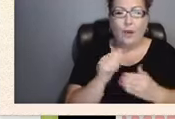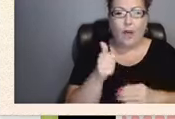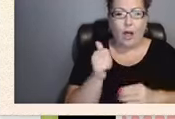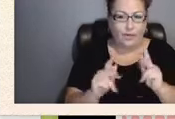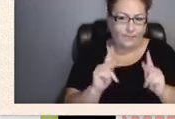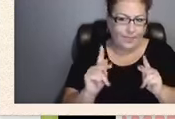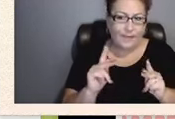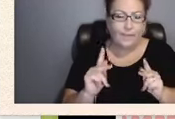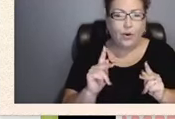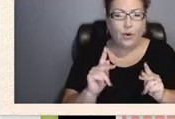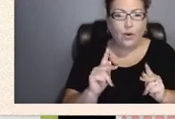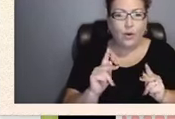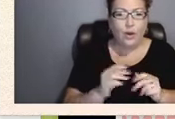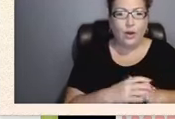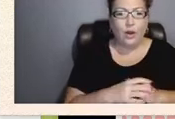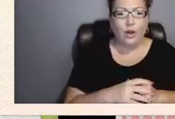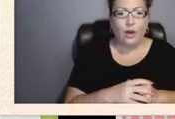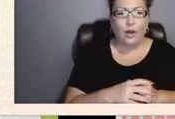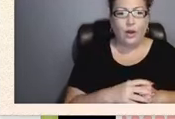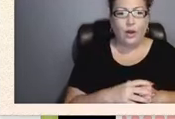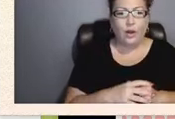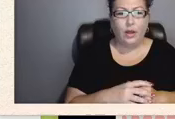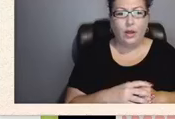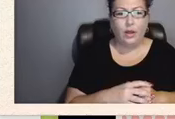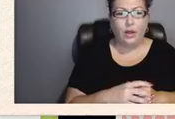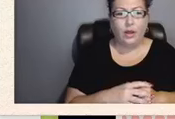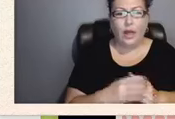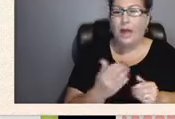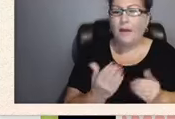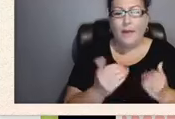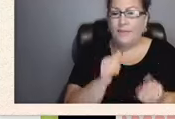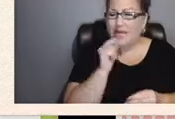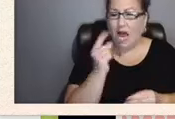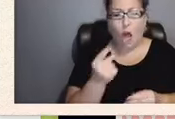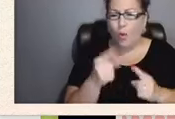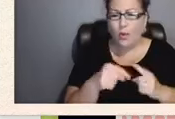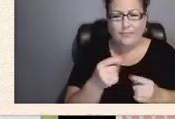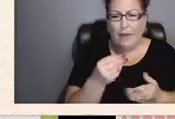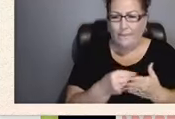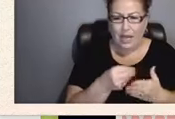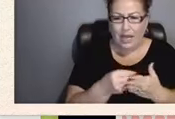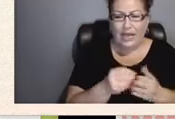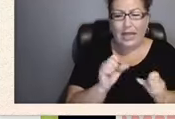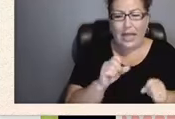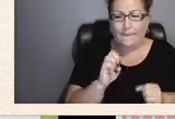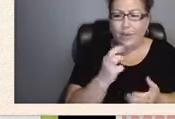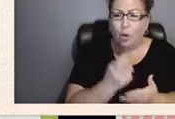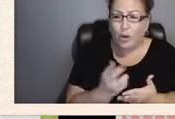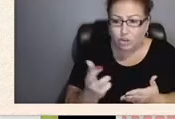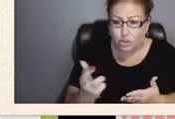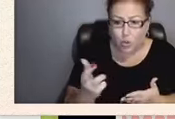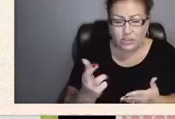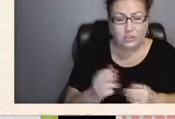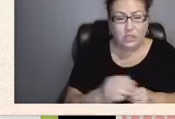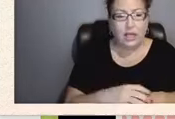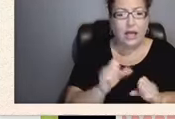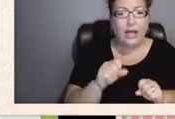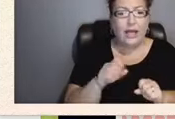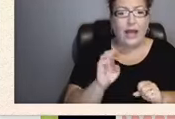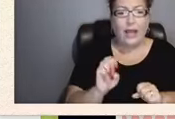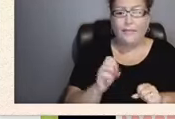it may not be always about money. It could be a resource. It could be a